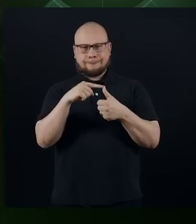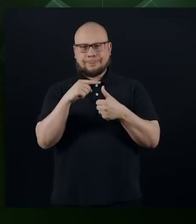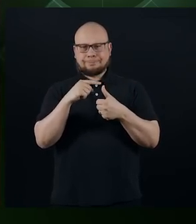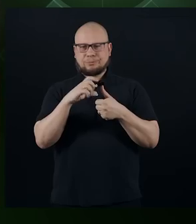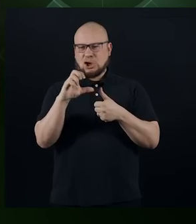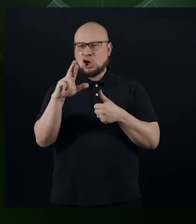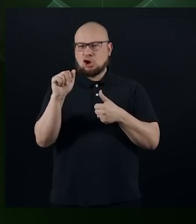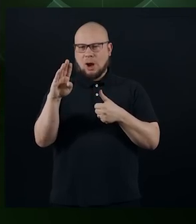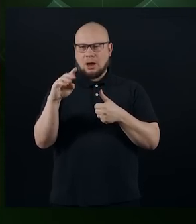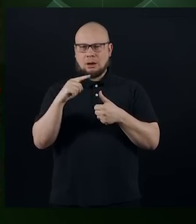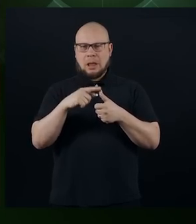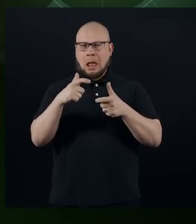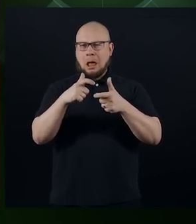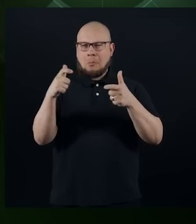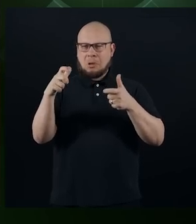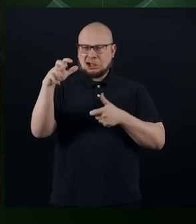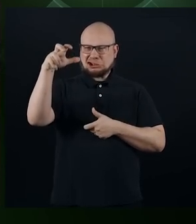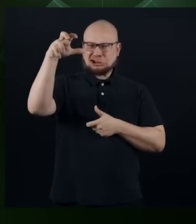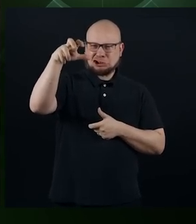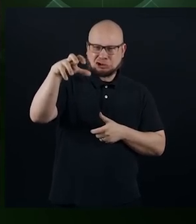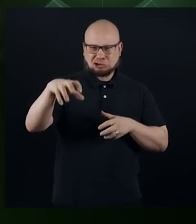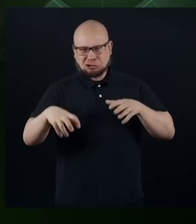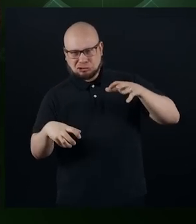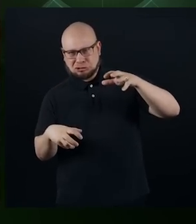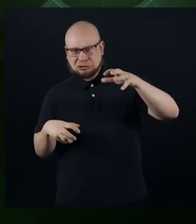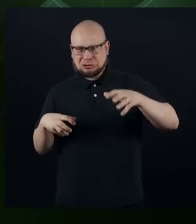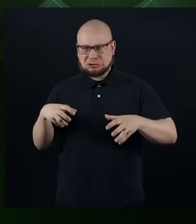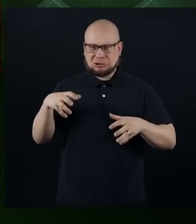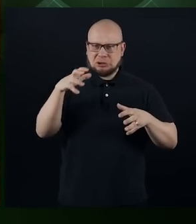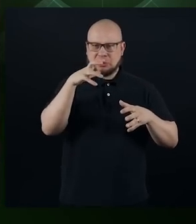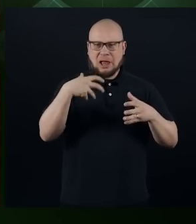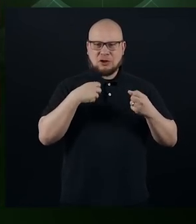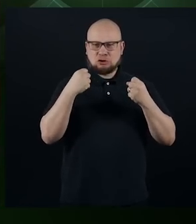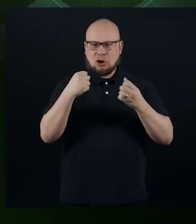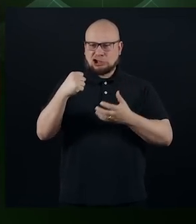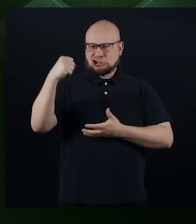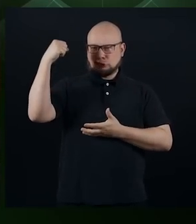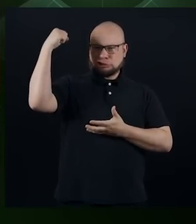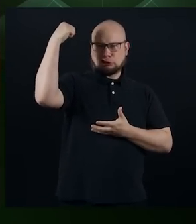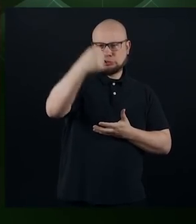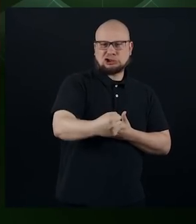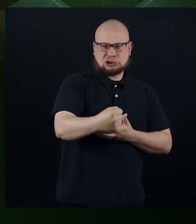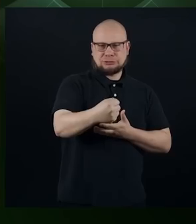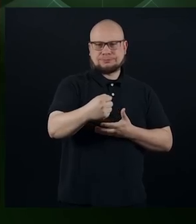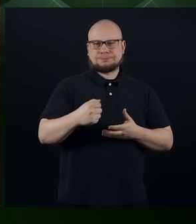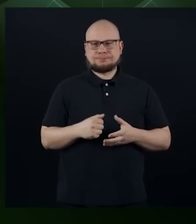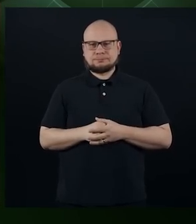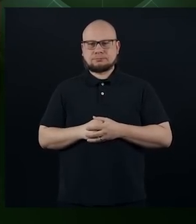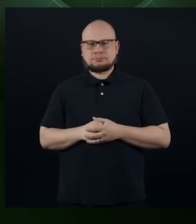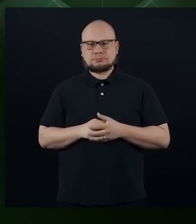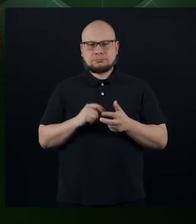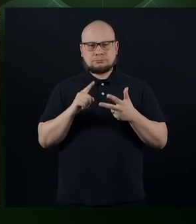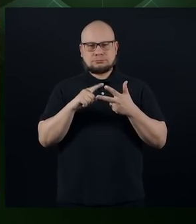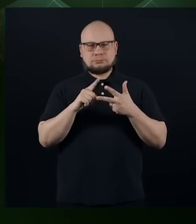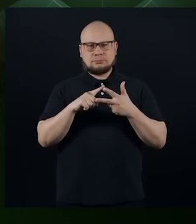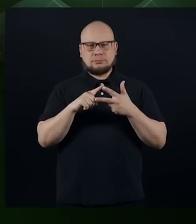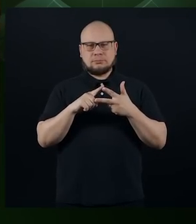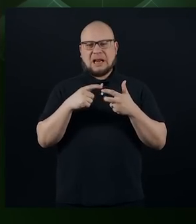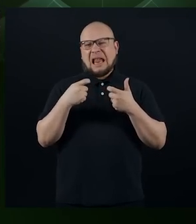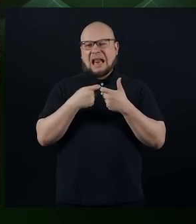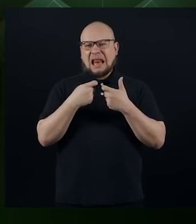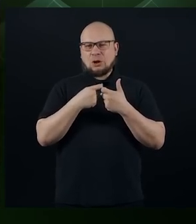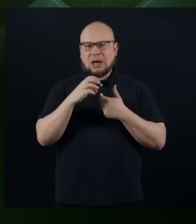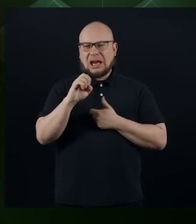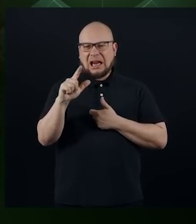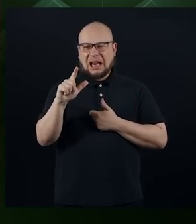this is the really big ocean crawler that will come towards you and unleash a devastating claw pummel attack. You have the electric.